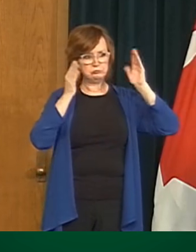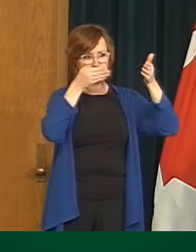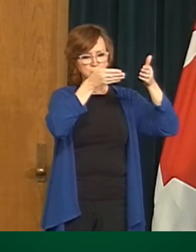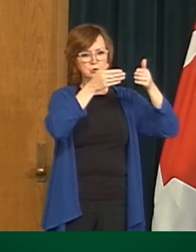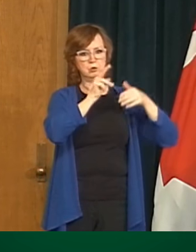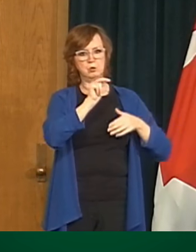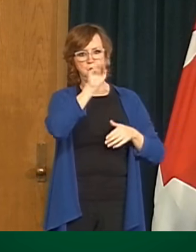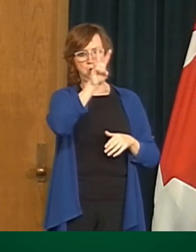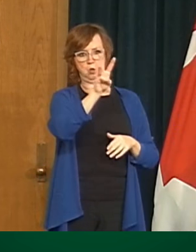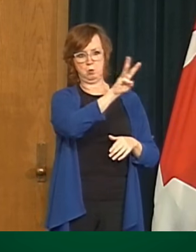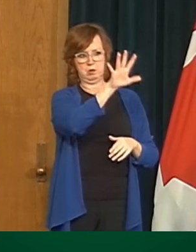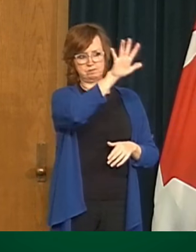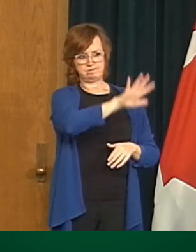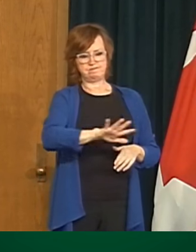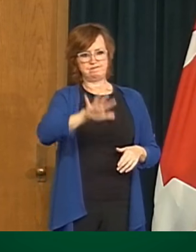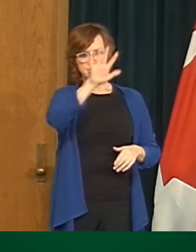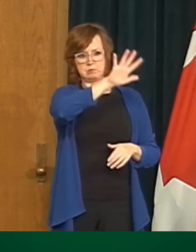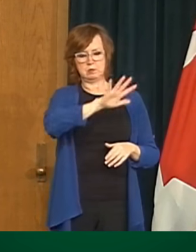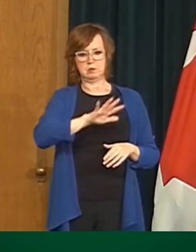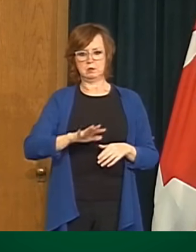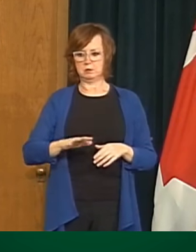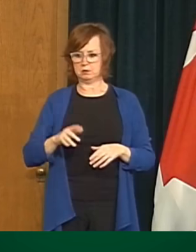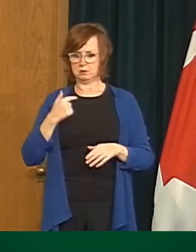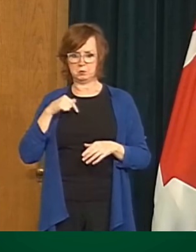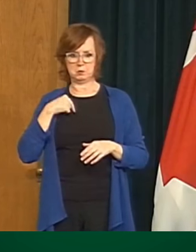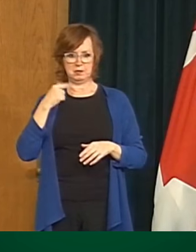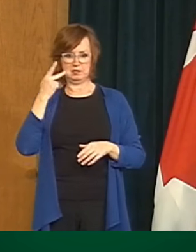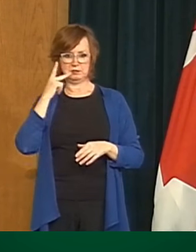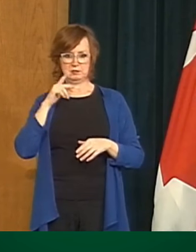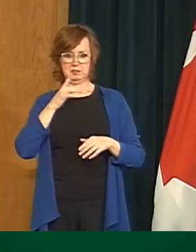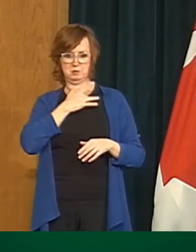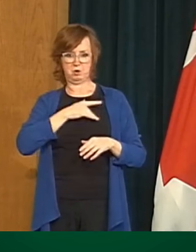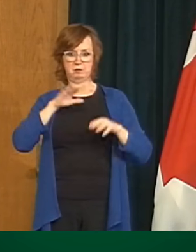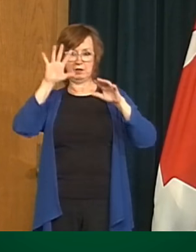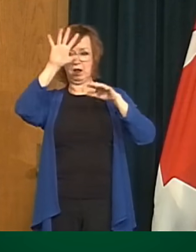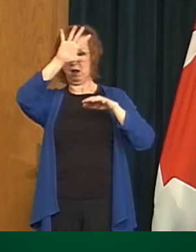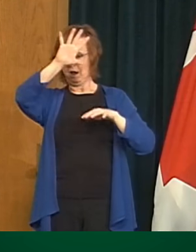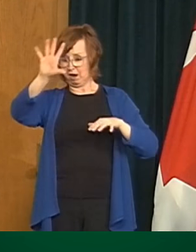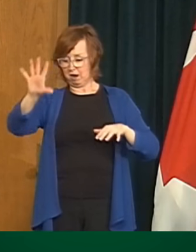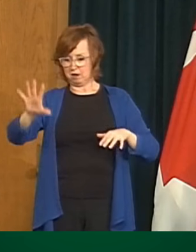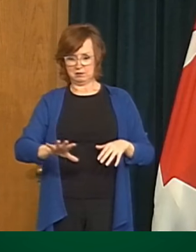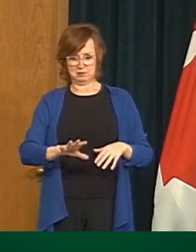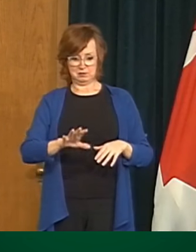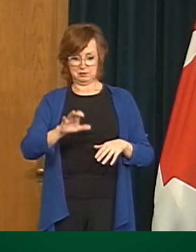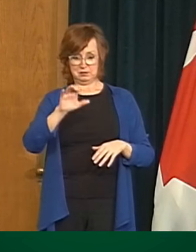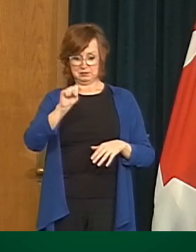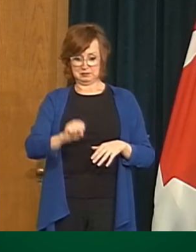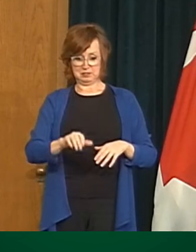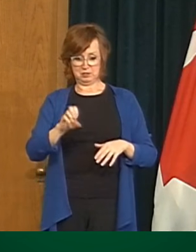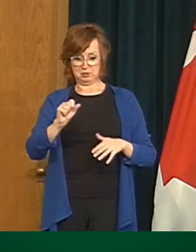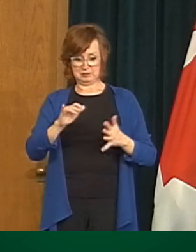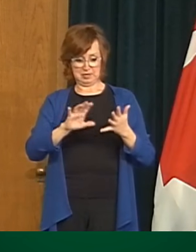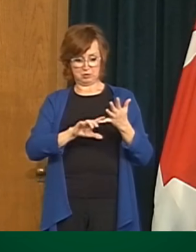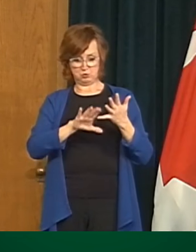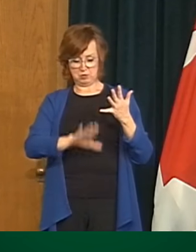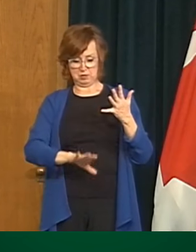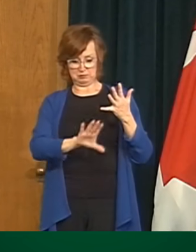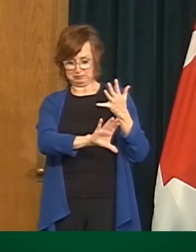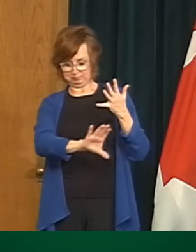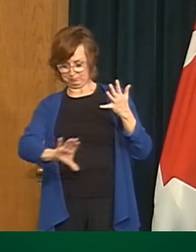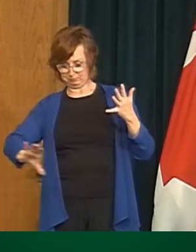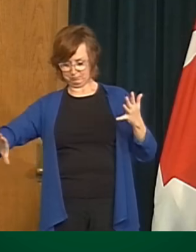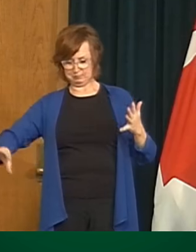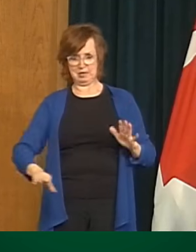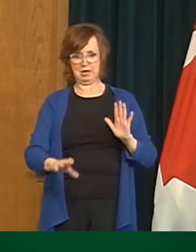our province. But when you look at the regional breakdown in Saskatchewan, we have 0 cases in southern Saskatchewan. So I don't know how many tests are being done in